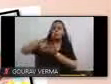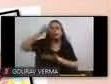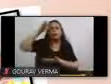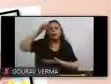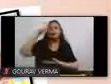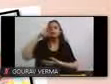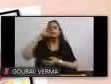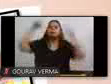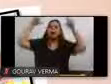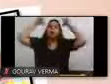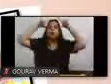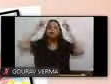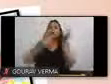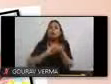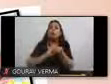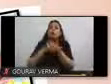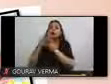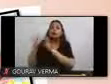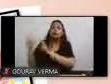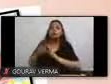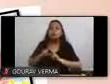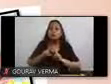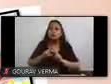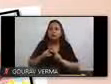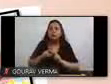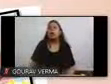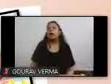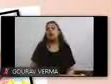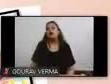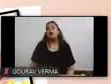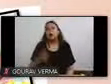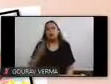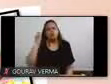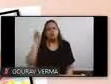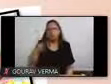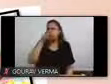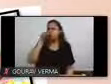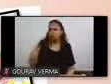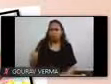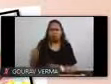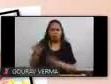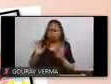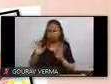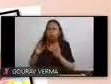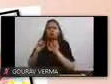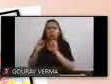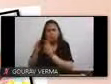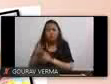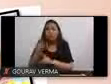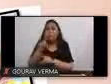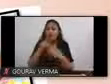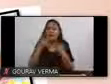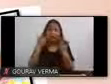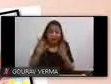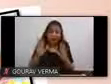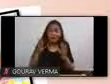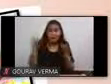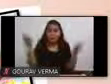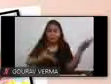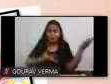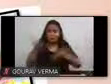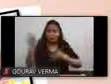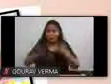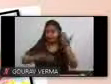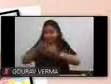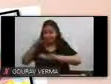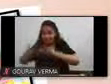she said was not wrong. You have to provide in a controlled manner any sensory experience. But